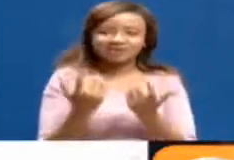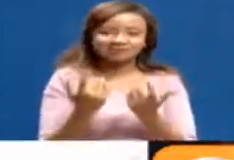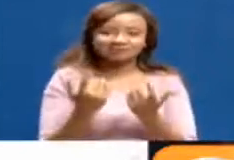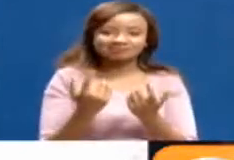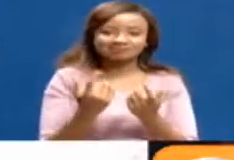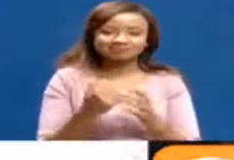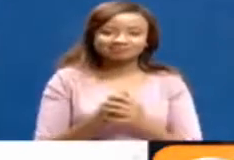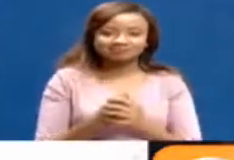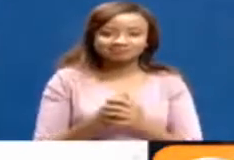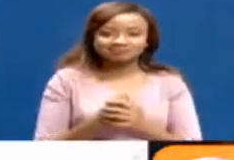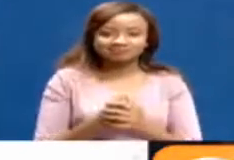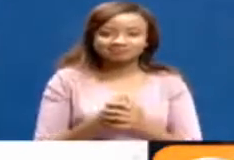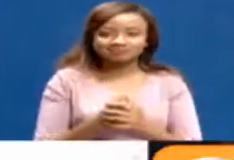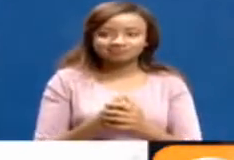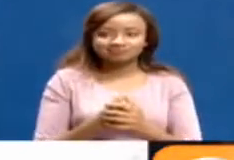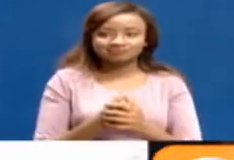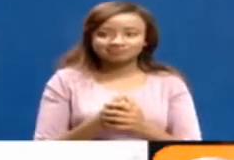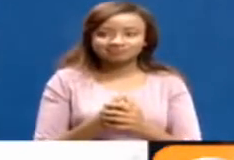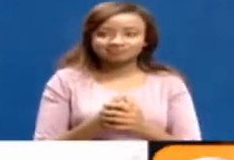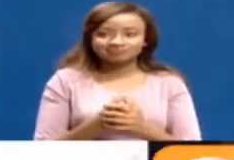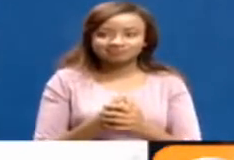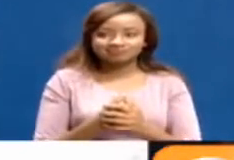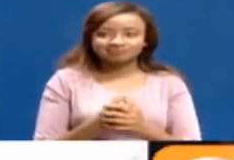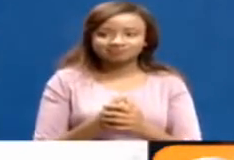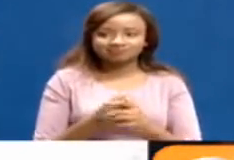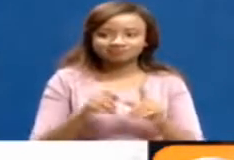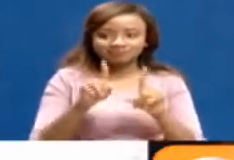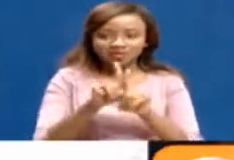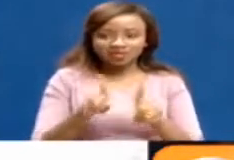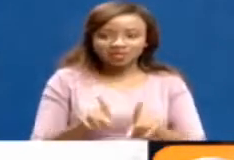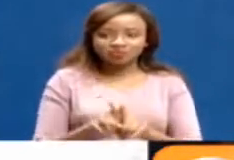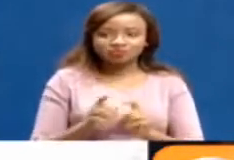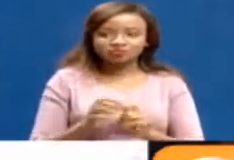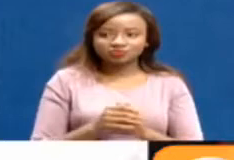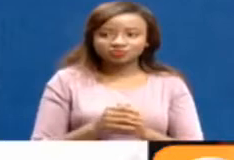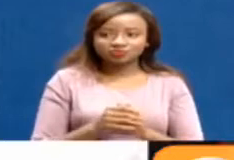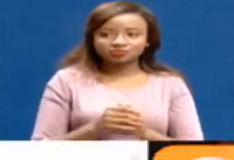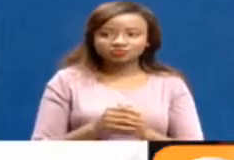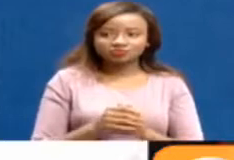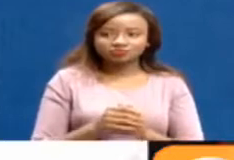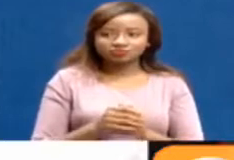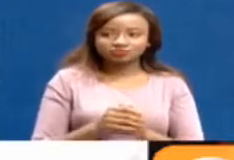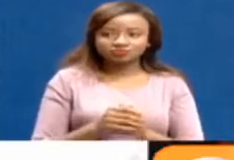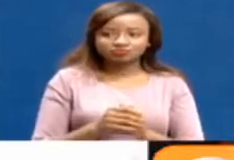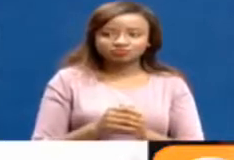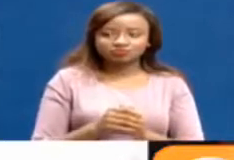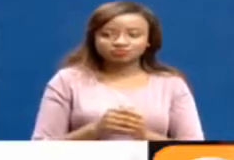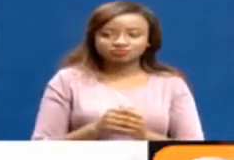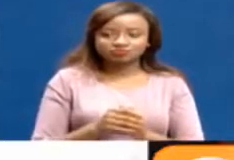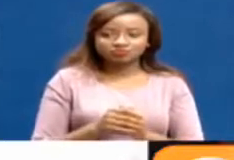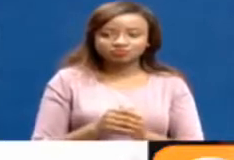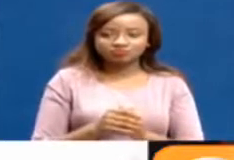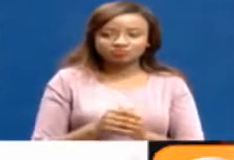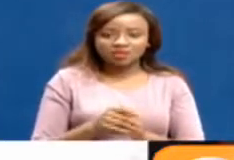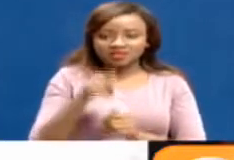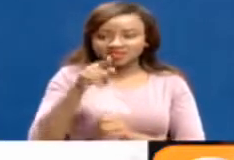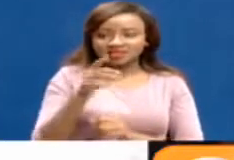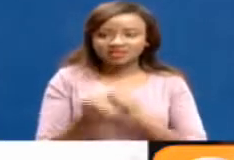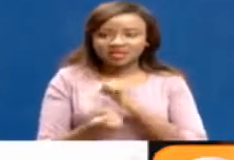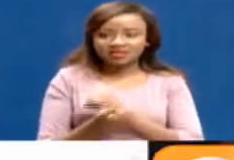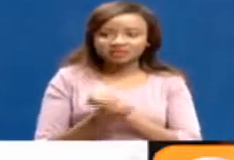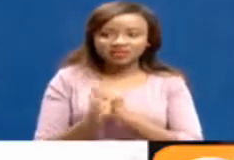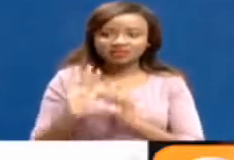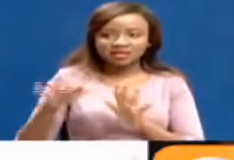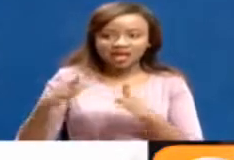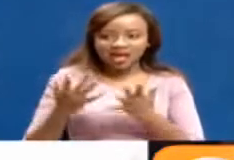far, out there as possible. So number one, it deals with how we define